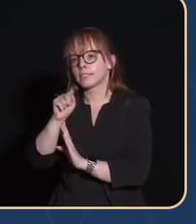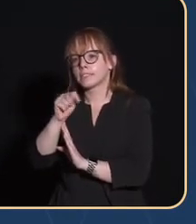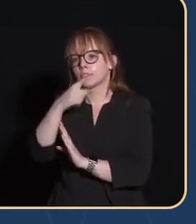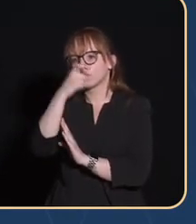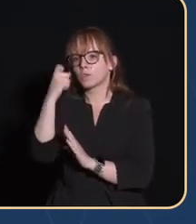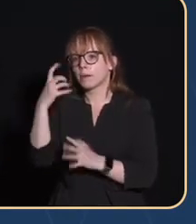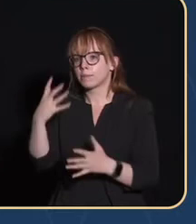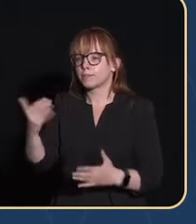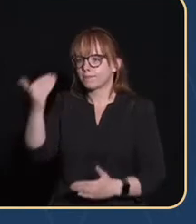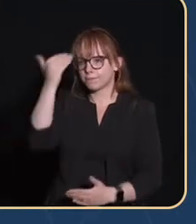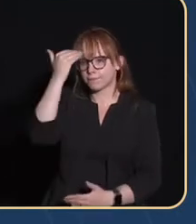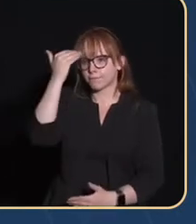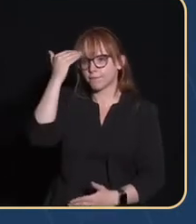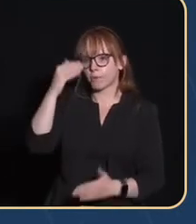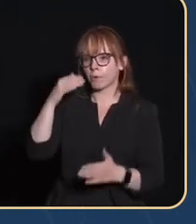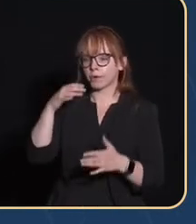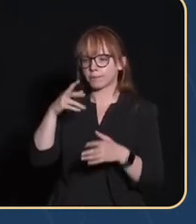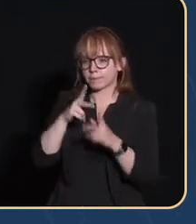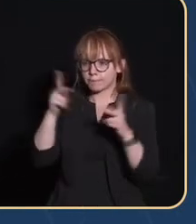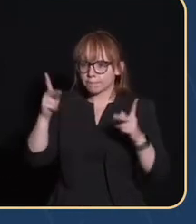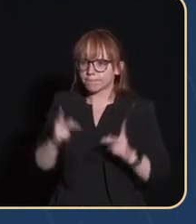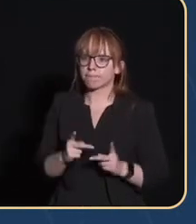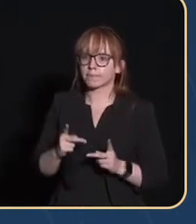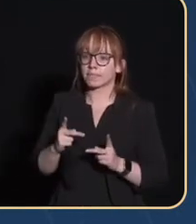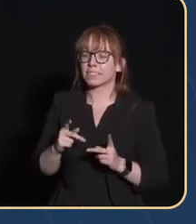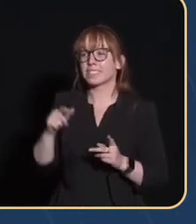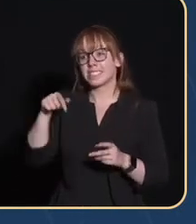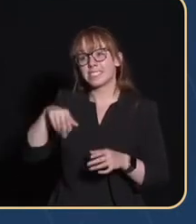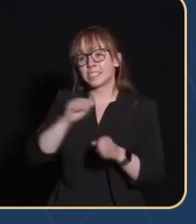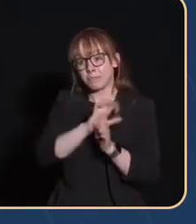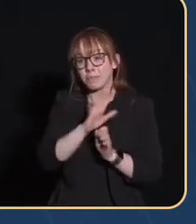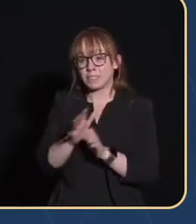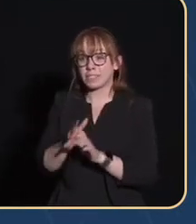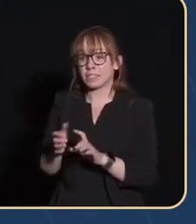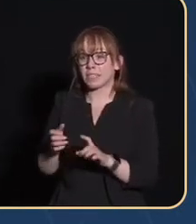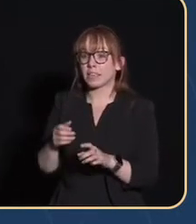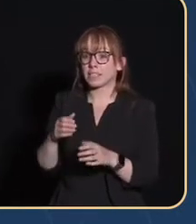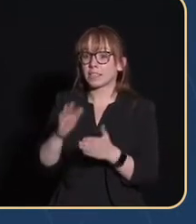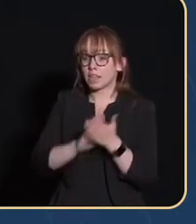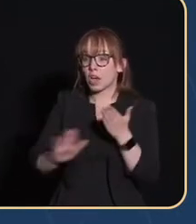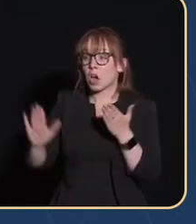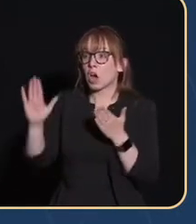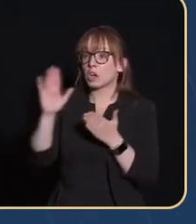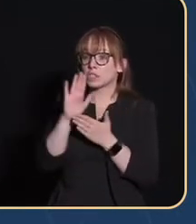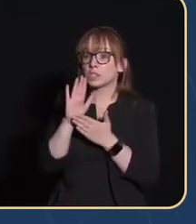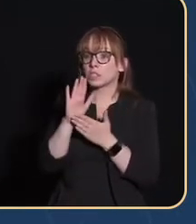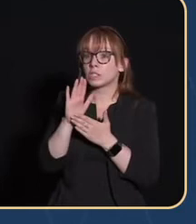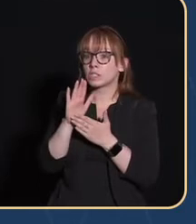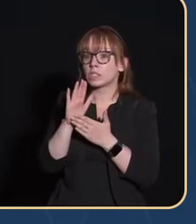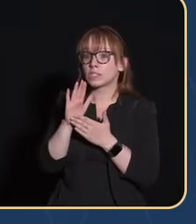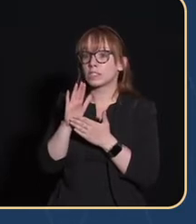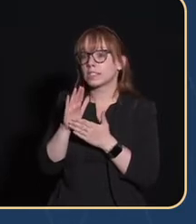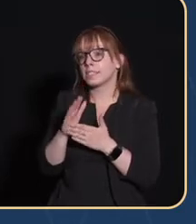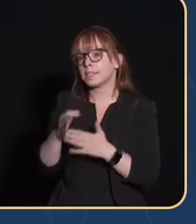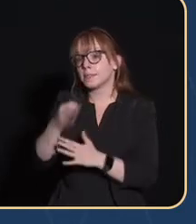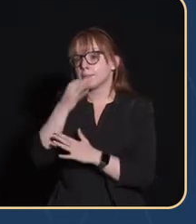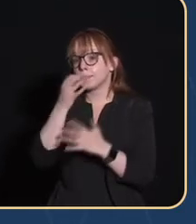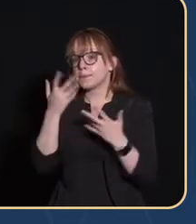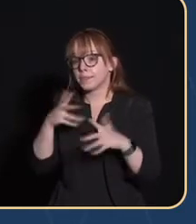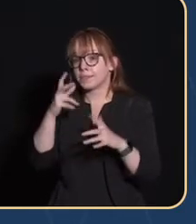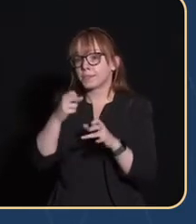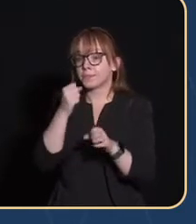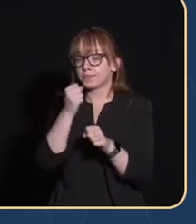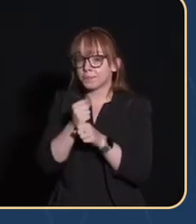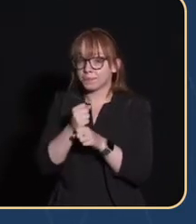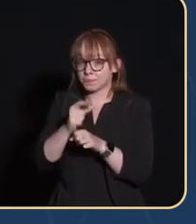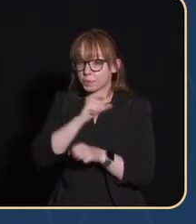institution. On top of this and the pandemic, the college is nearing the end of a 2-year quality improvement initiative, driven